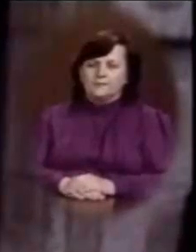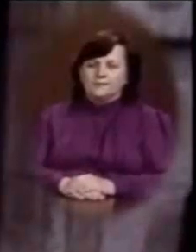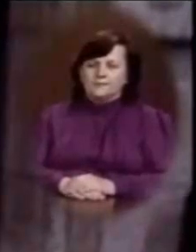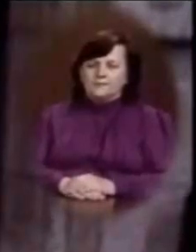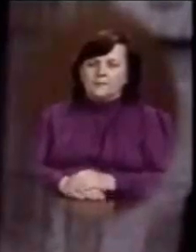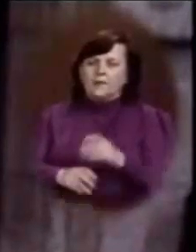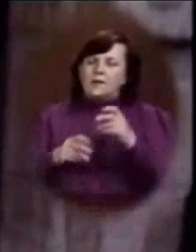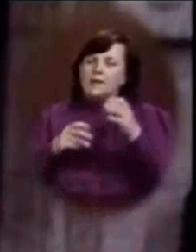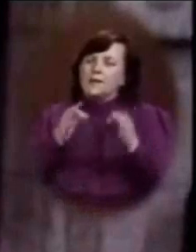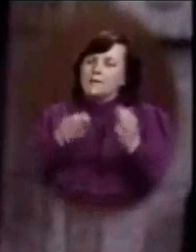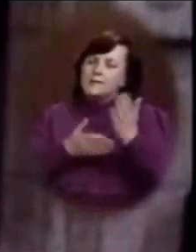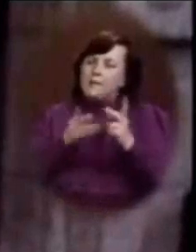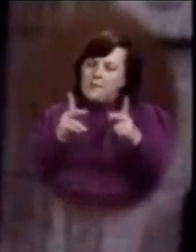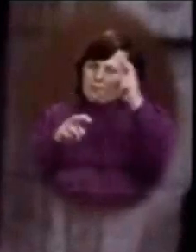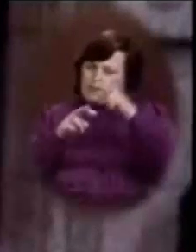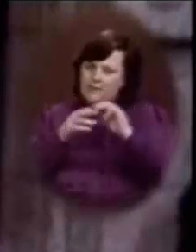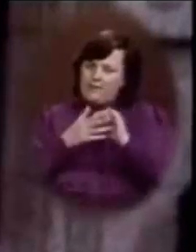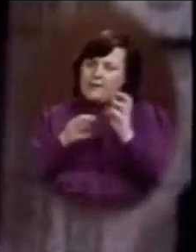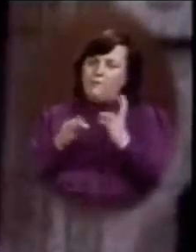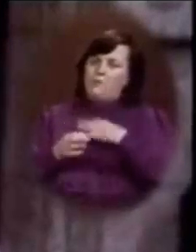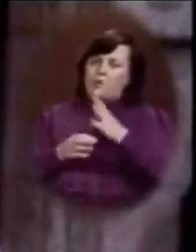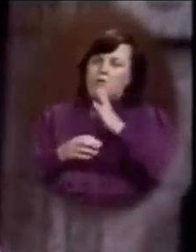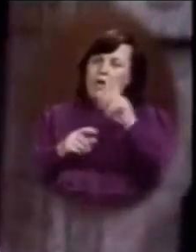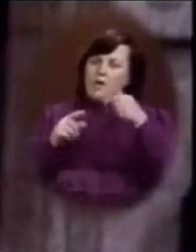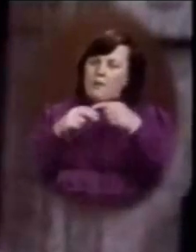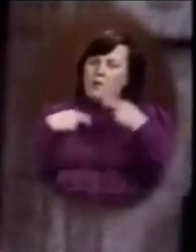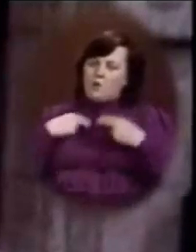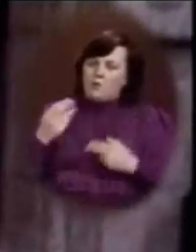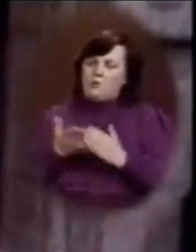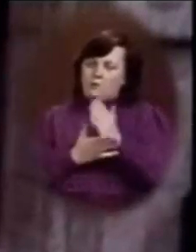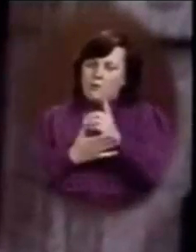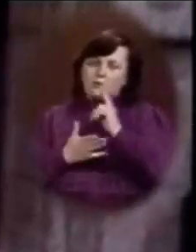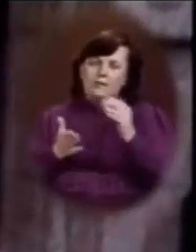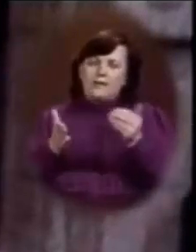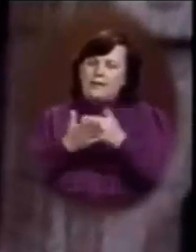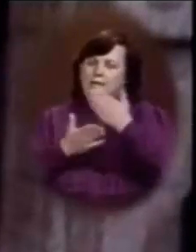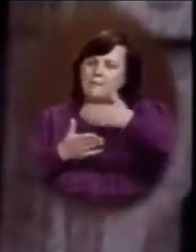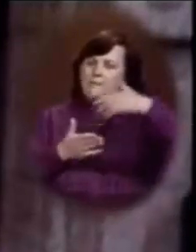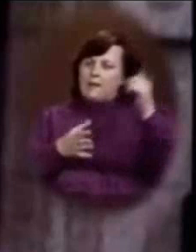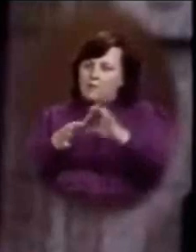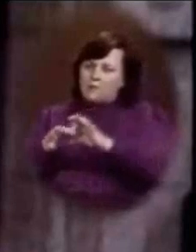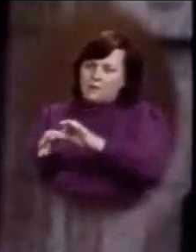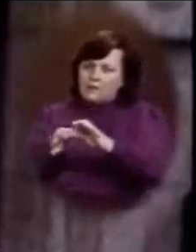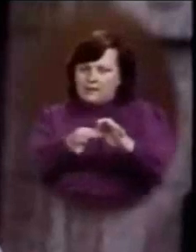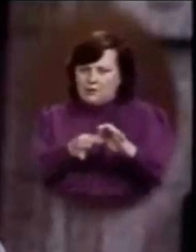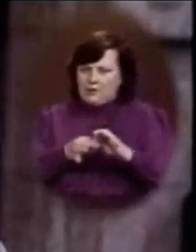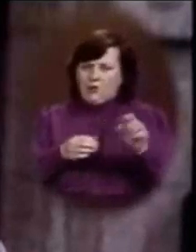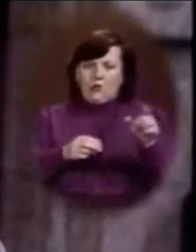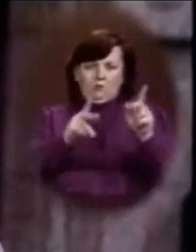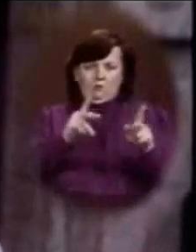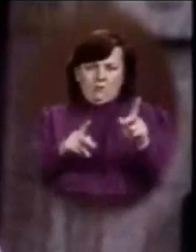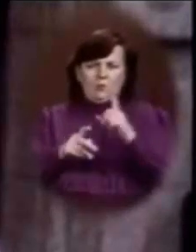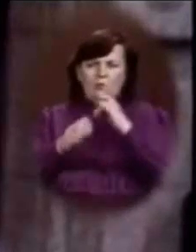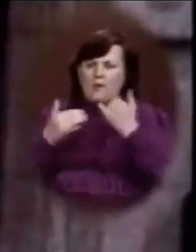Those who would have us believe that speaking out about human rights runs counter to the aim of better relations play into the hands